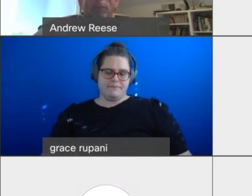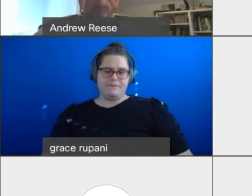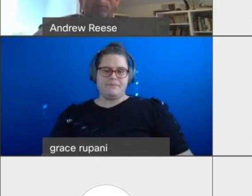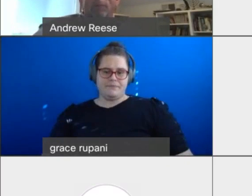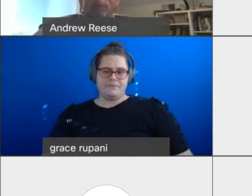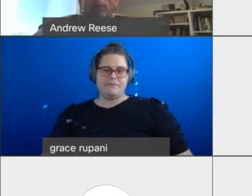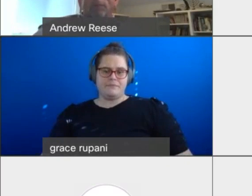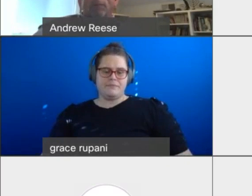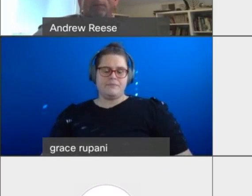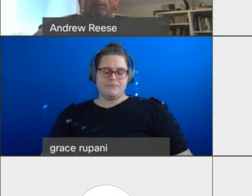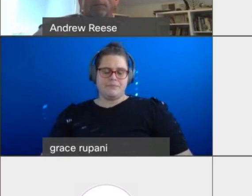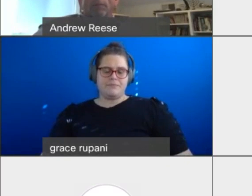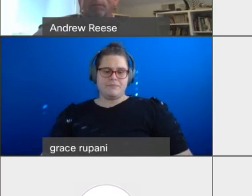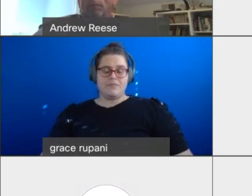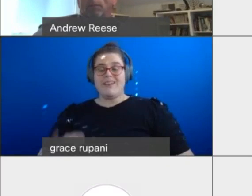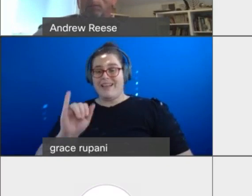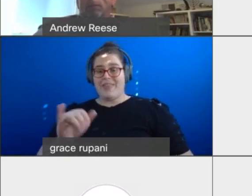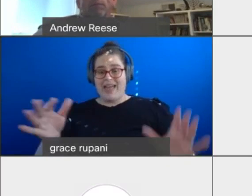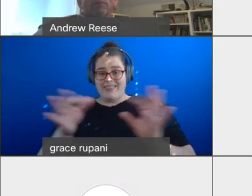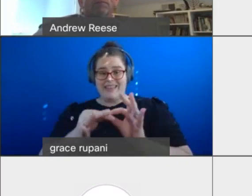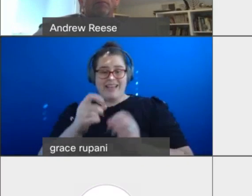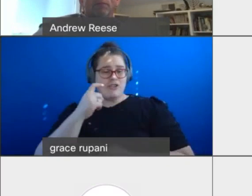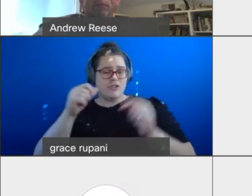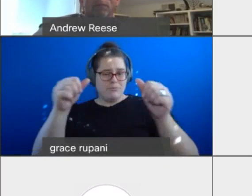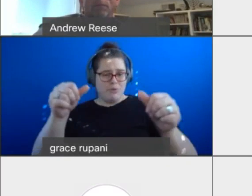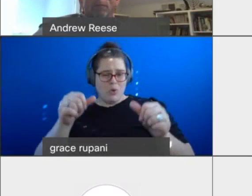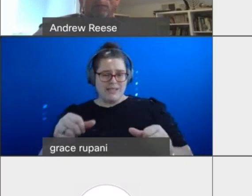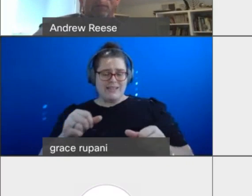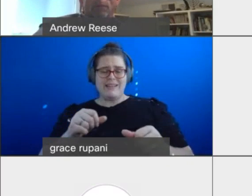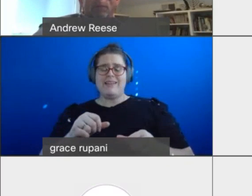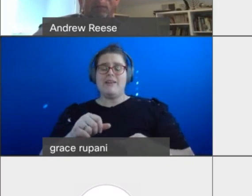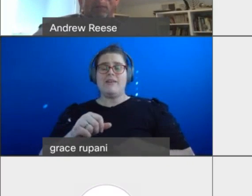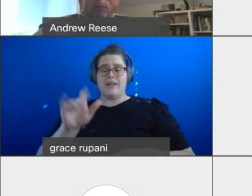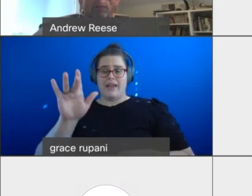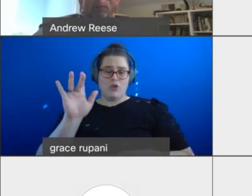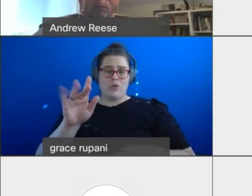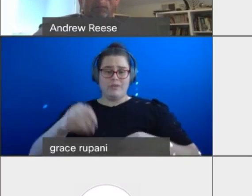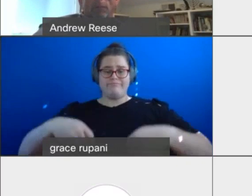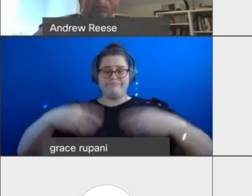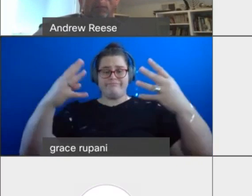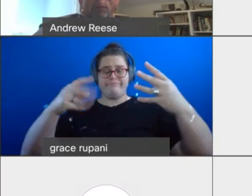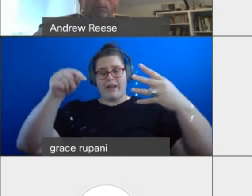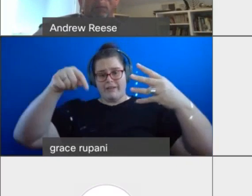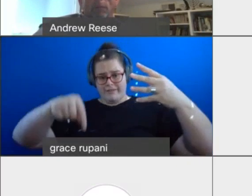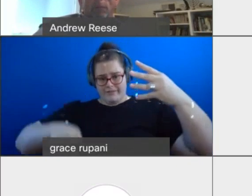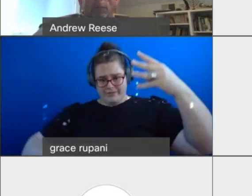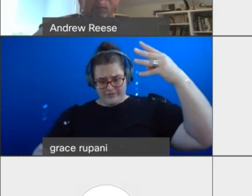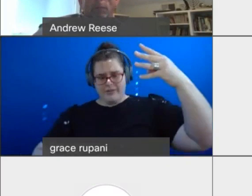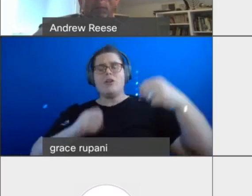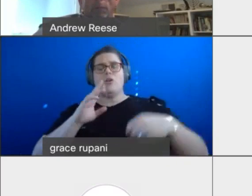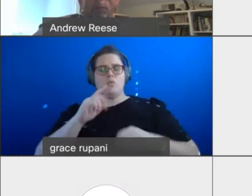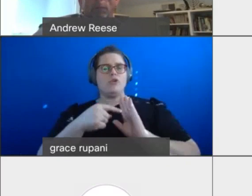And in that link I provided at the very bottom, if you scroll down, it details the training schedule as well.